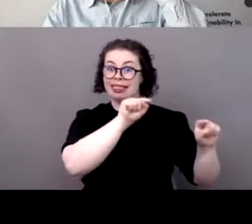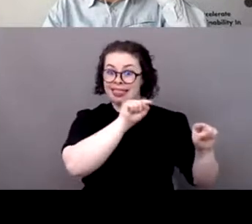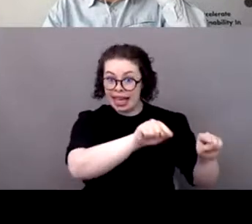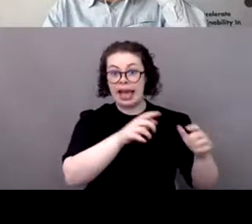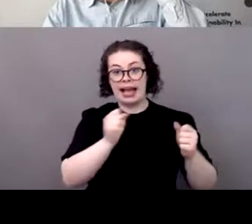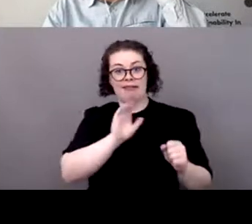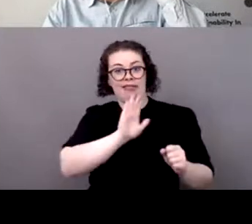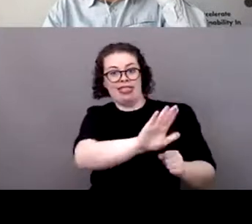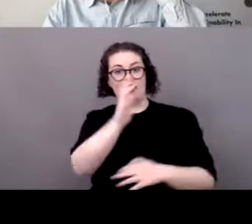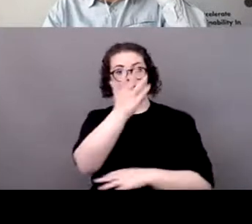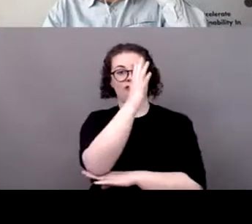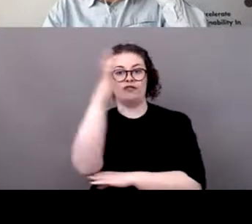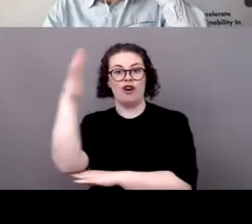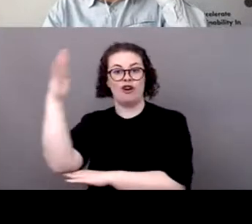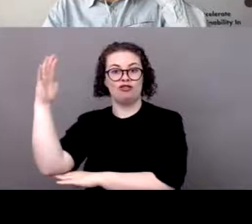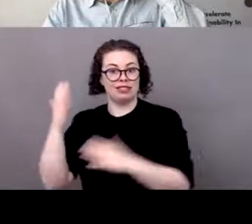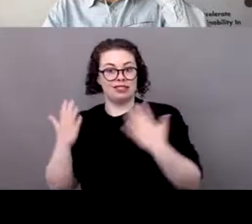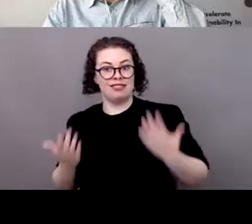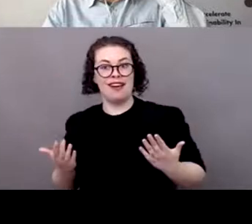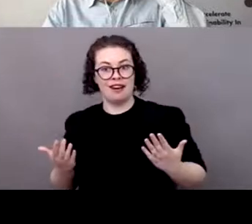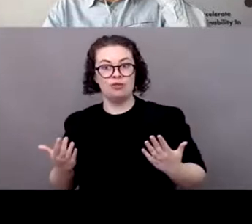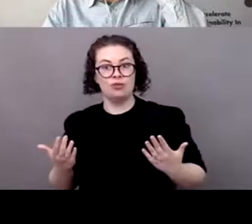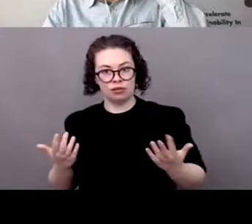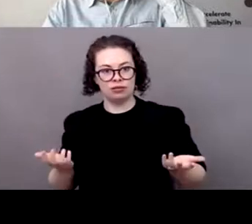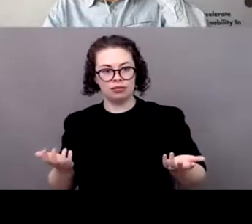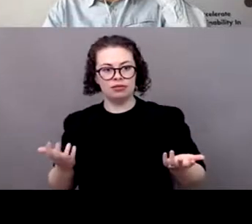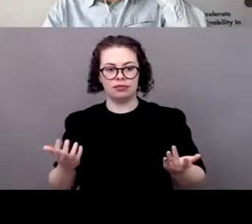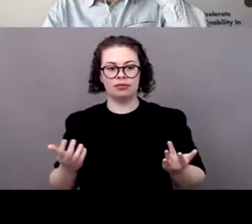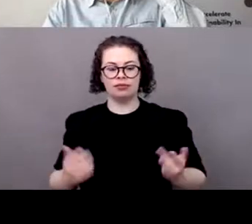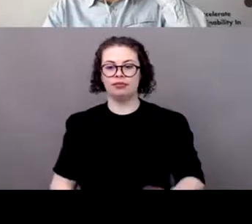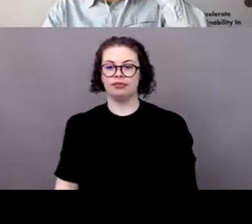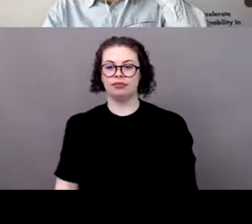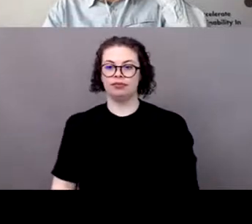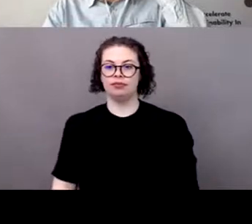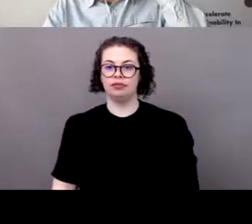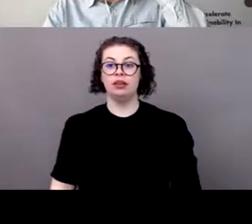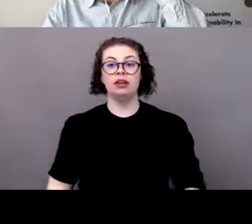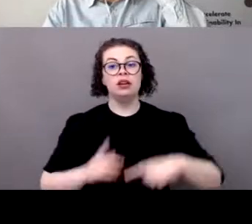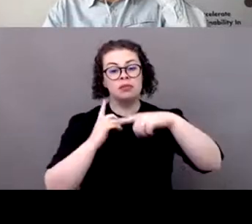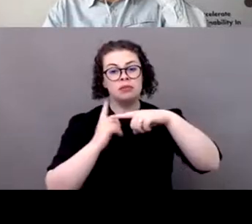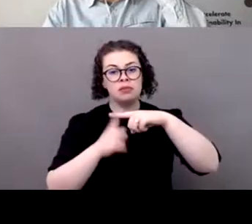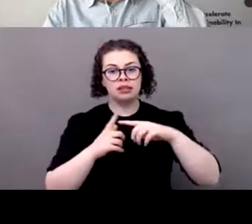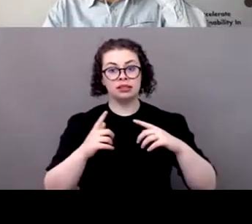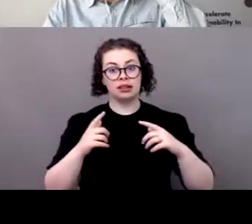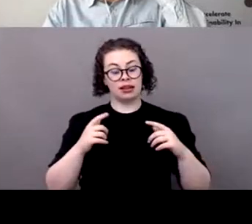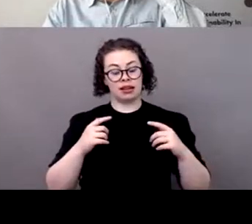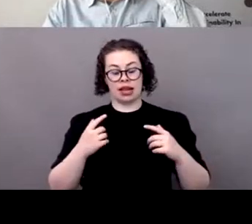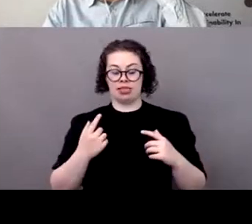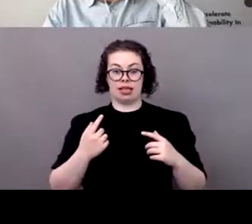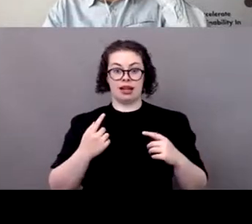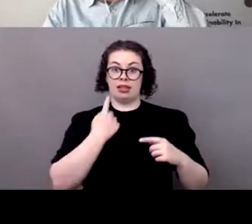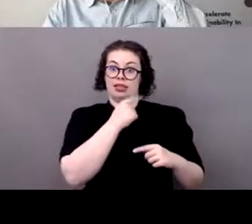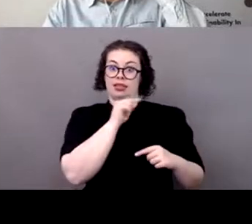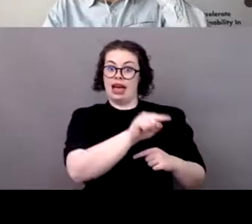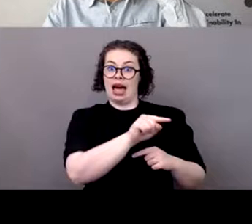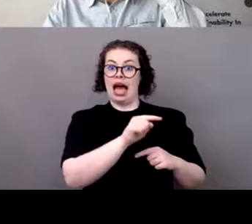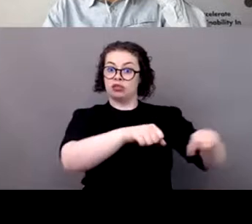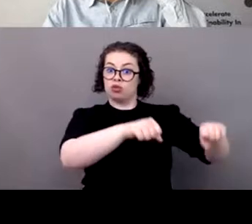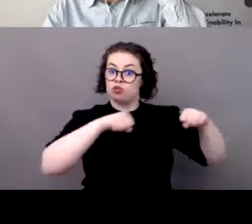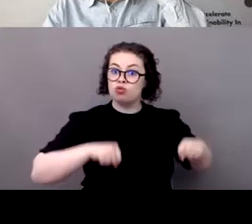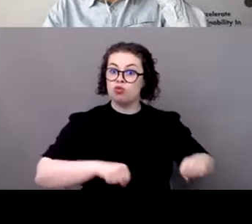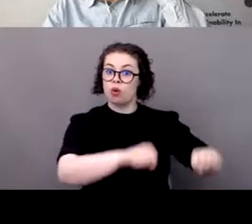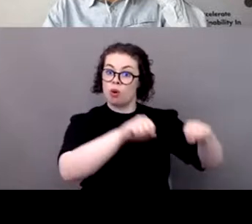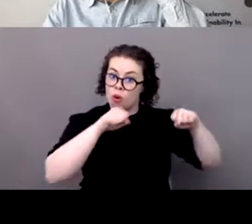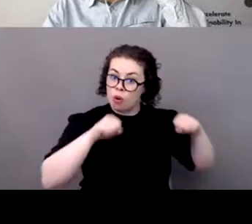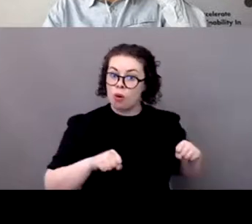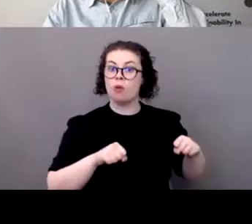couple of years, and beyond their own impact, they can raise awareness, and that's so important that what sport can